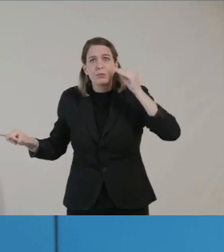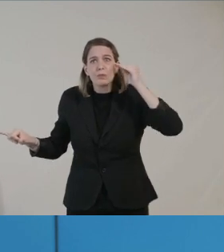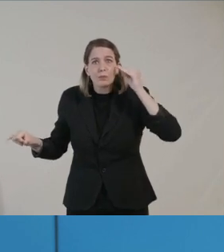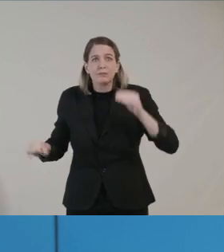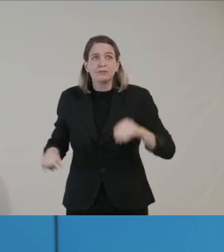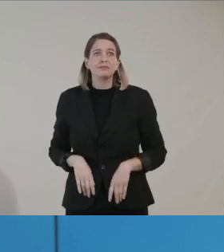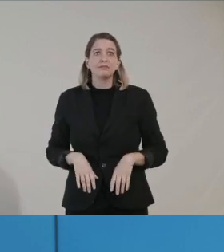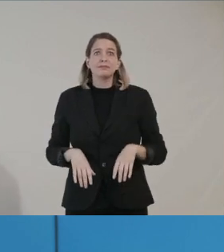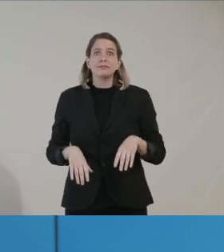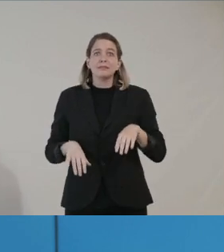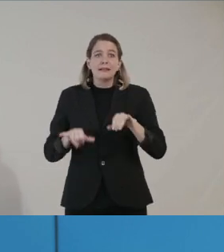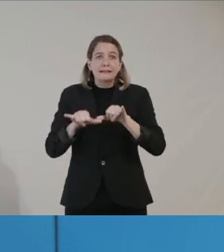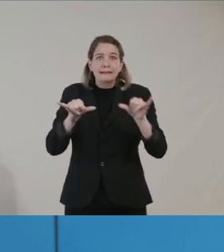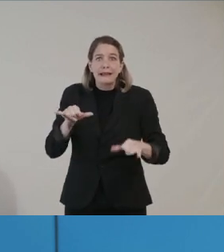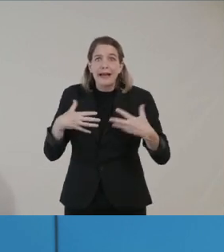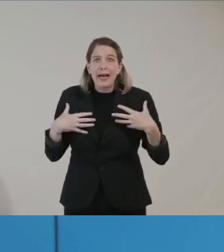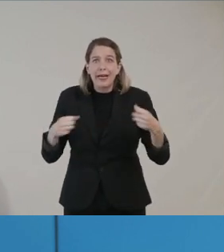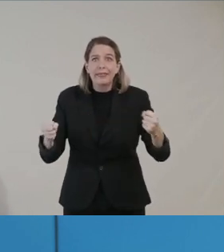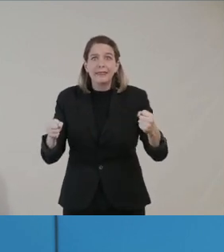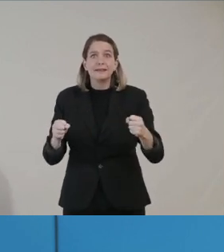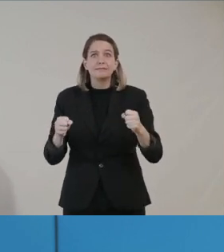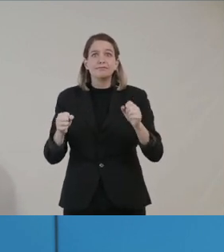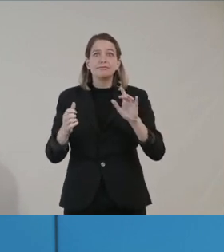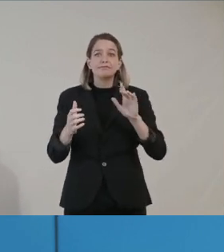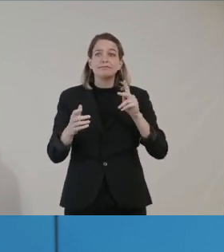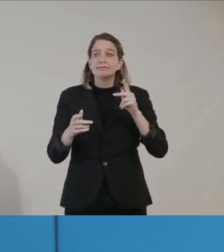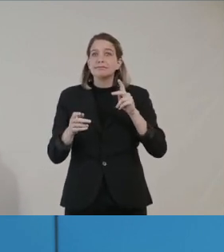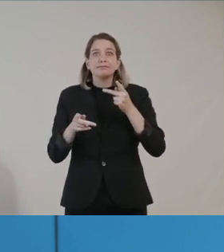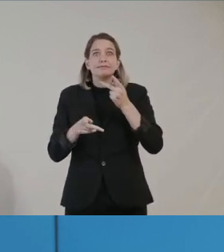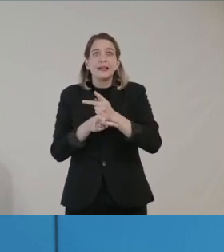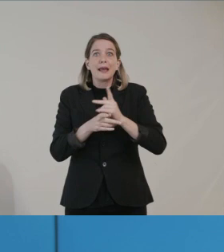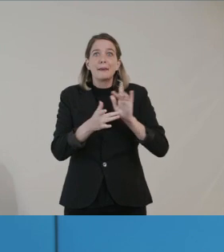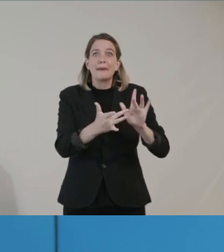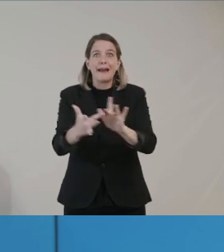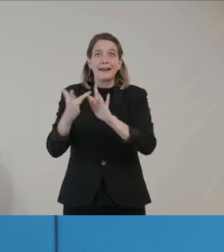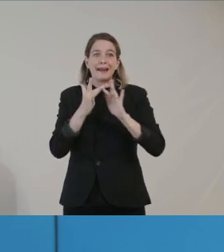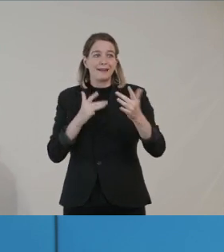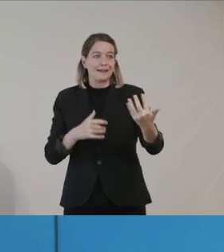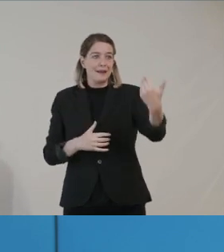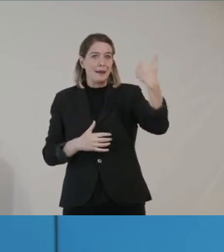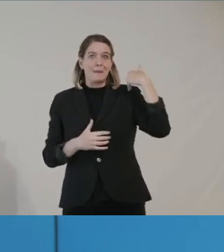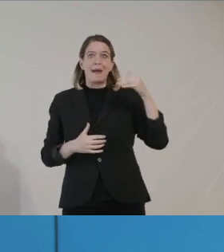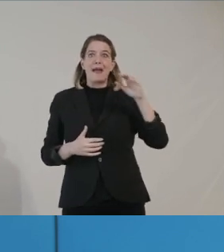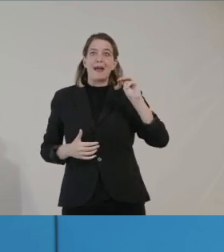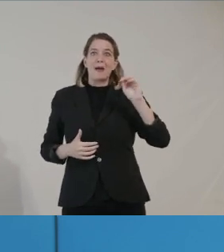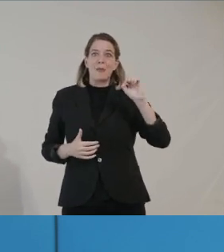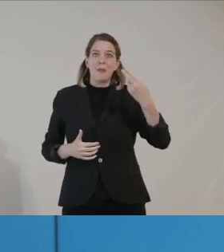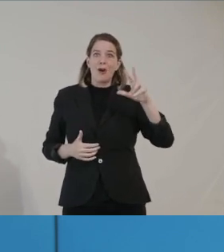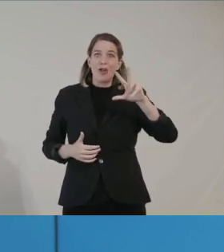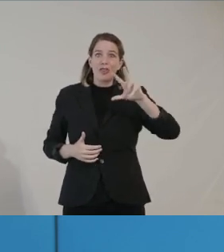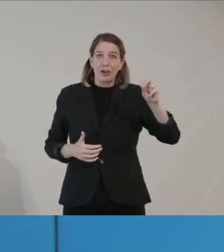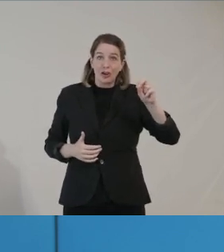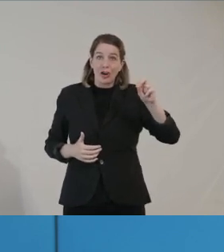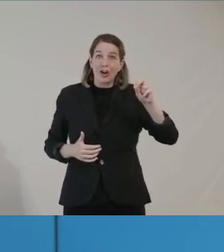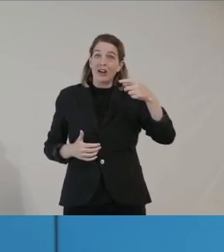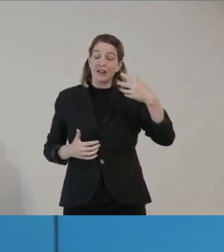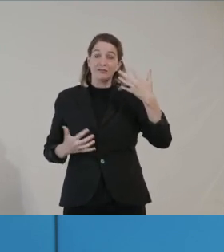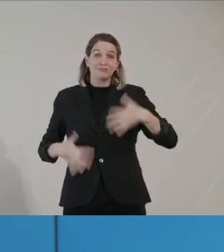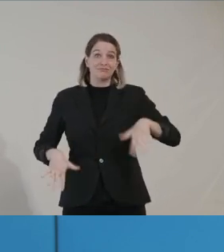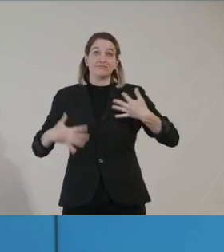30th, and it's been an incredible couple of months in the state of Arizona. We are making